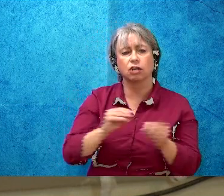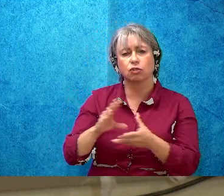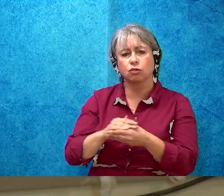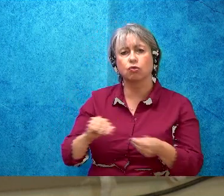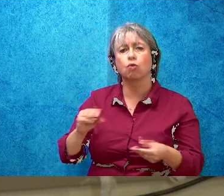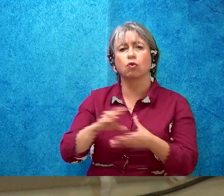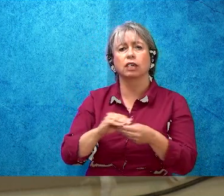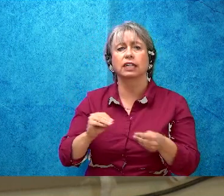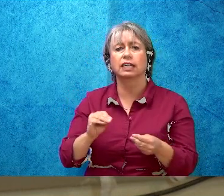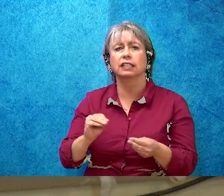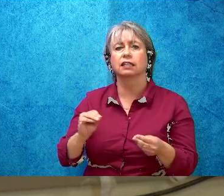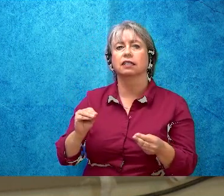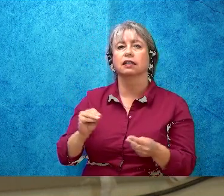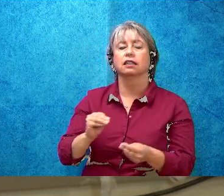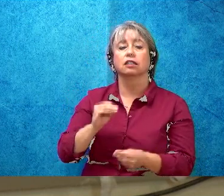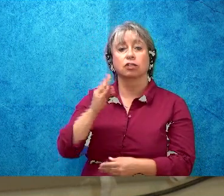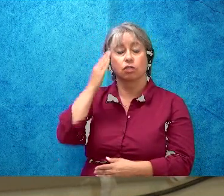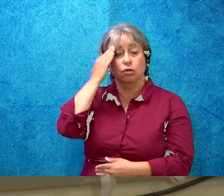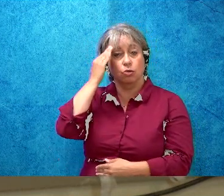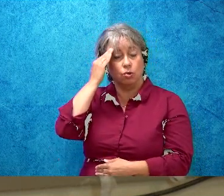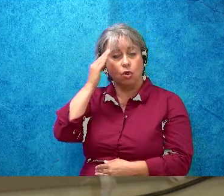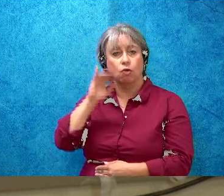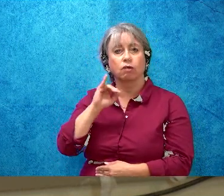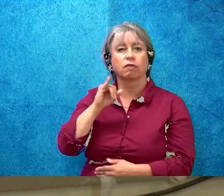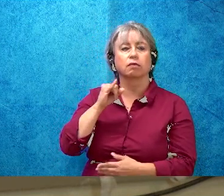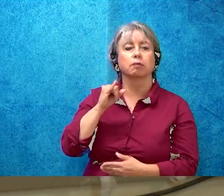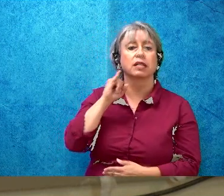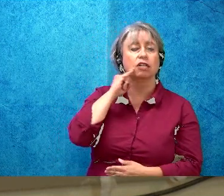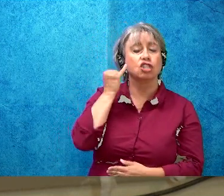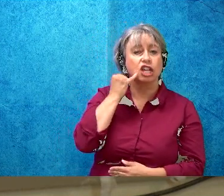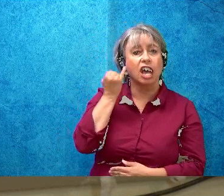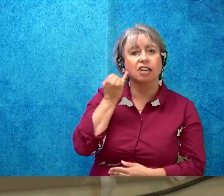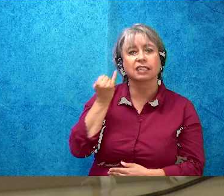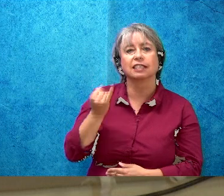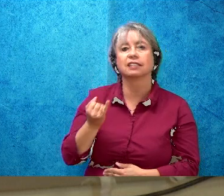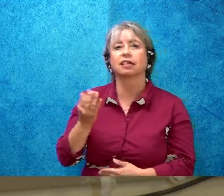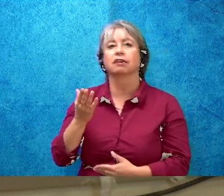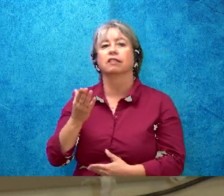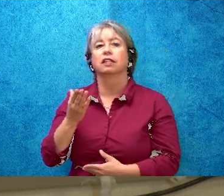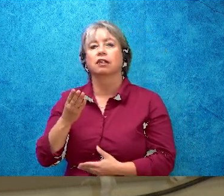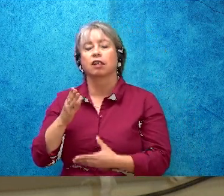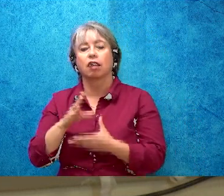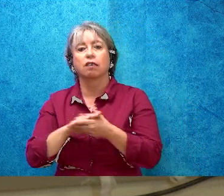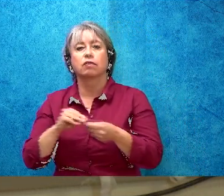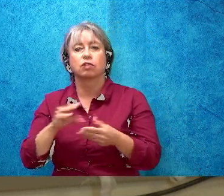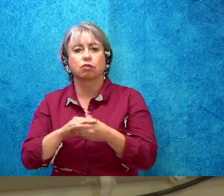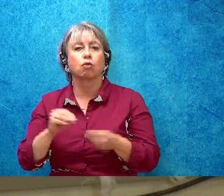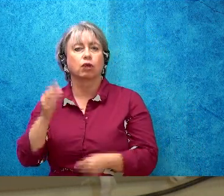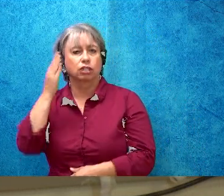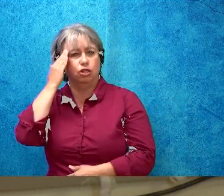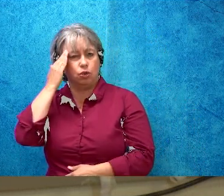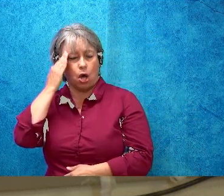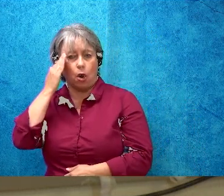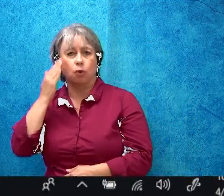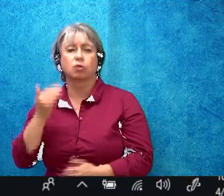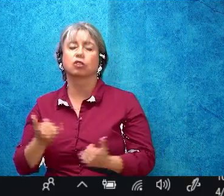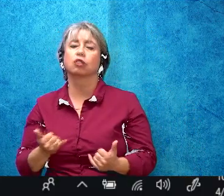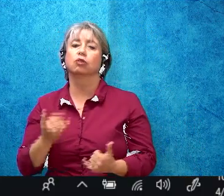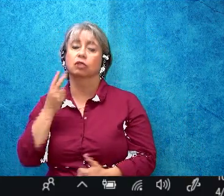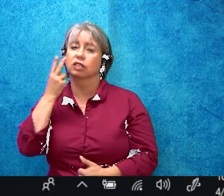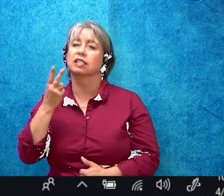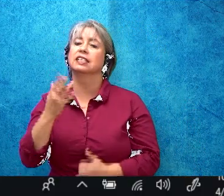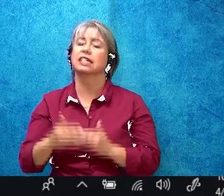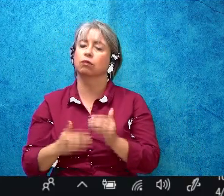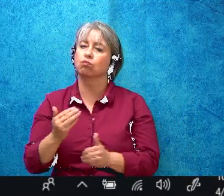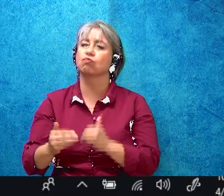character's beauty? I know you know a couple. If you're my kids, you definitely know. So let's see what happens.